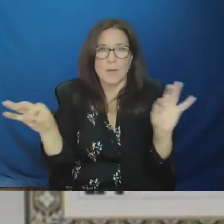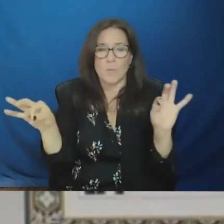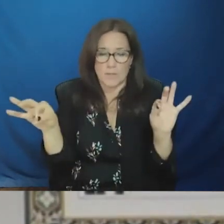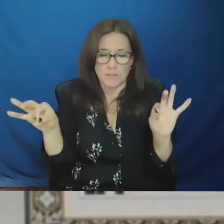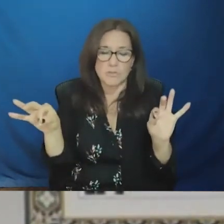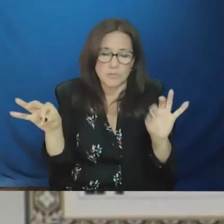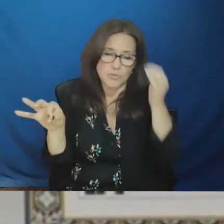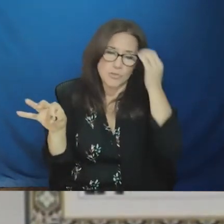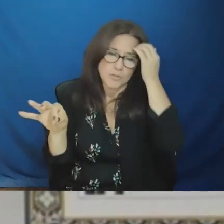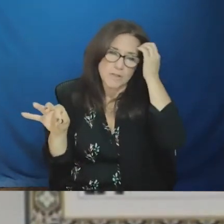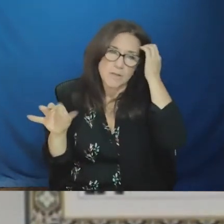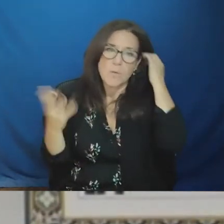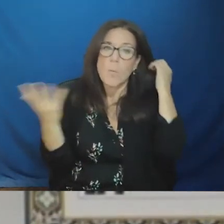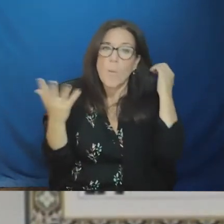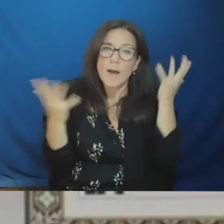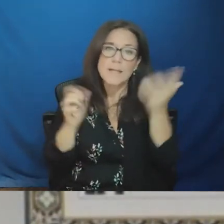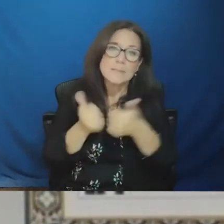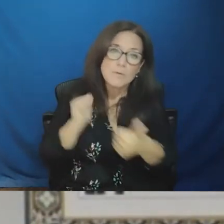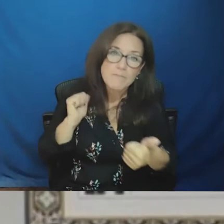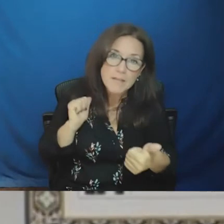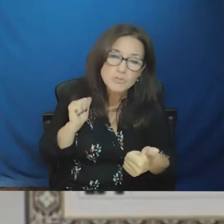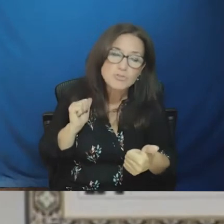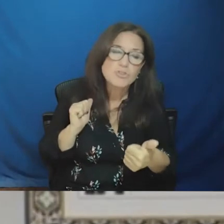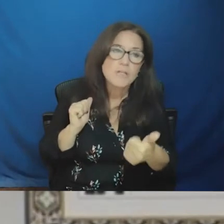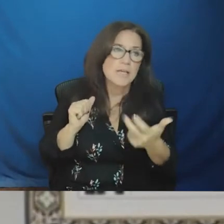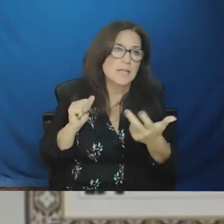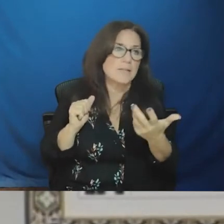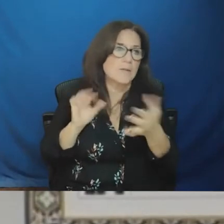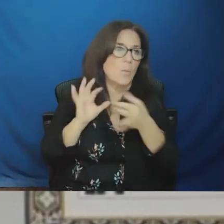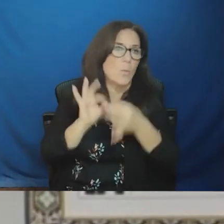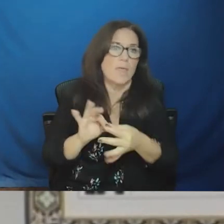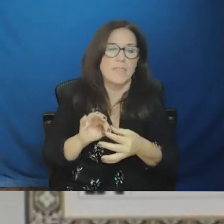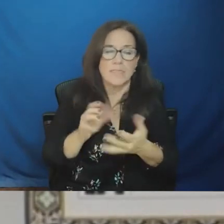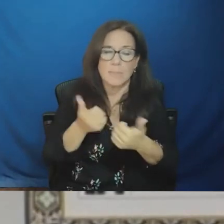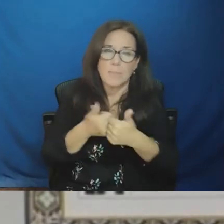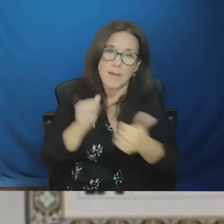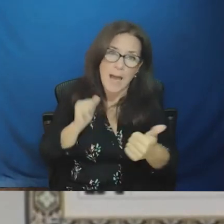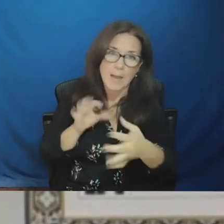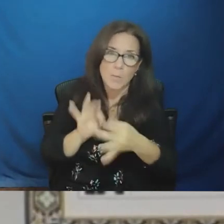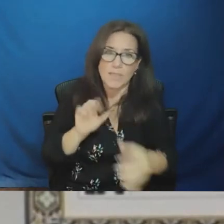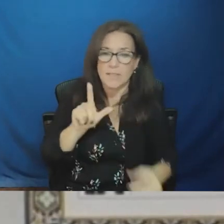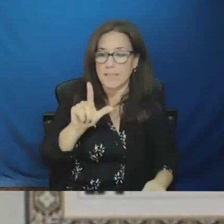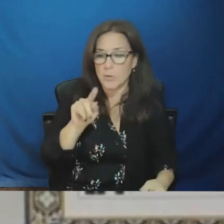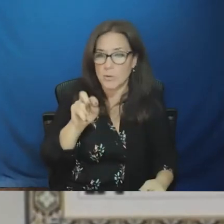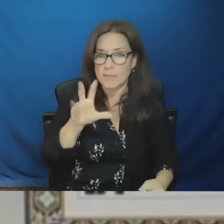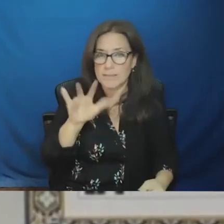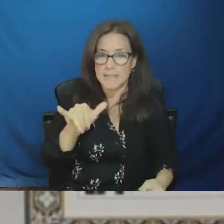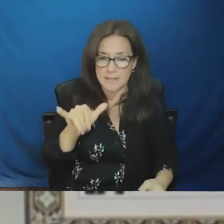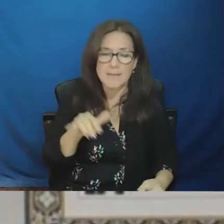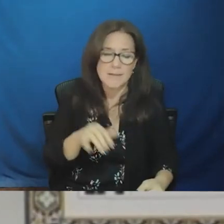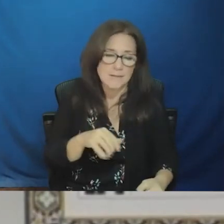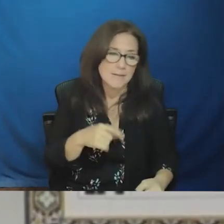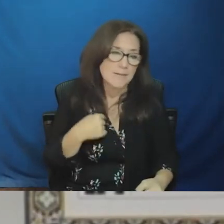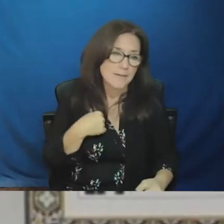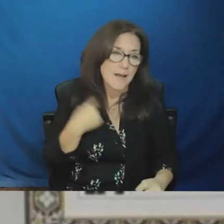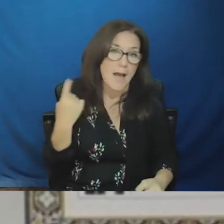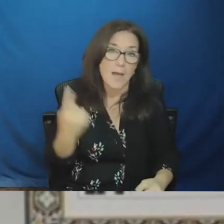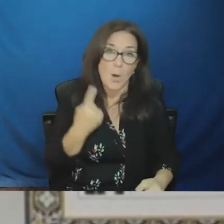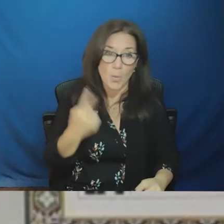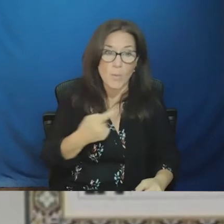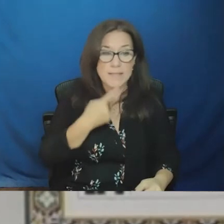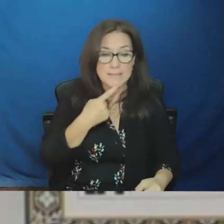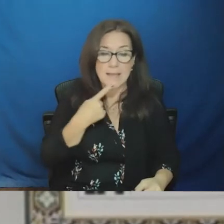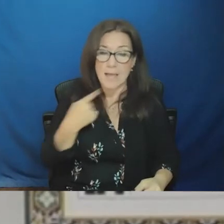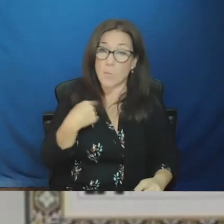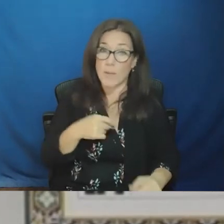prevention side of that, and what do we need to do with that? And I am always saying, stand very willing and ready. Here, First Five Santa Barbara, and then bringing